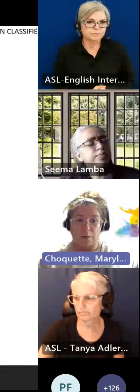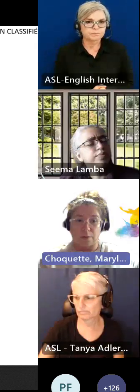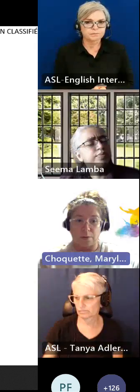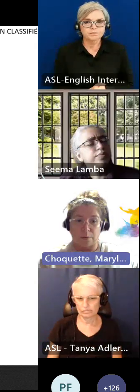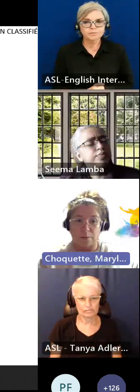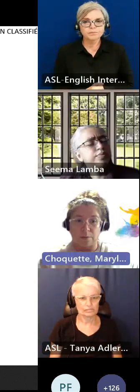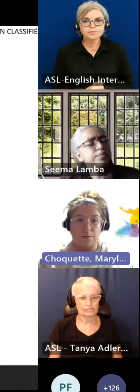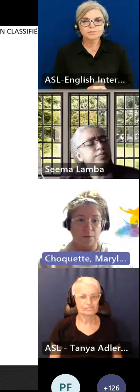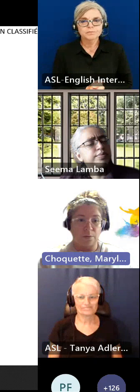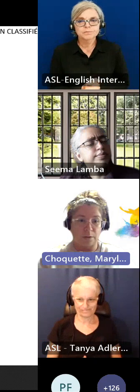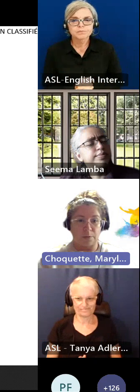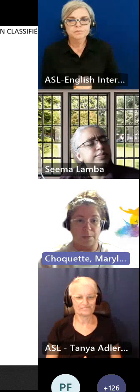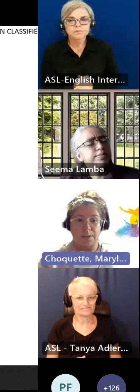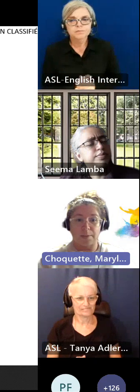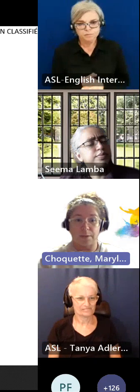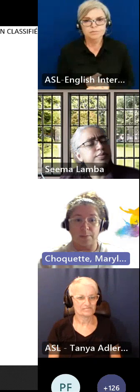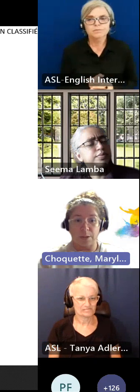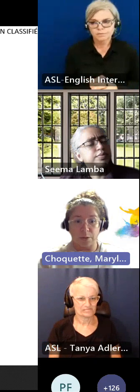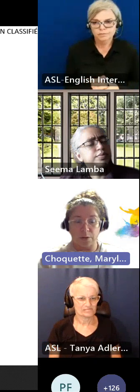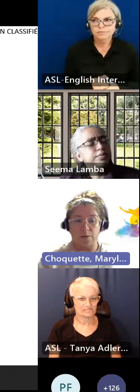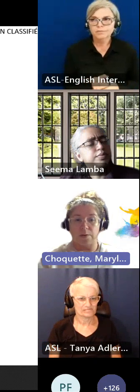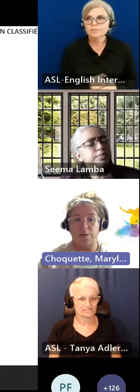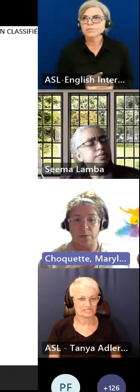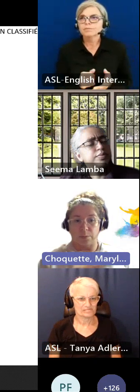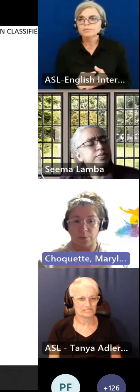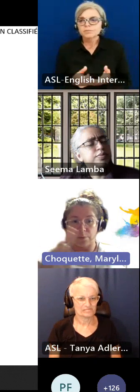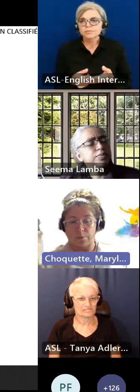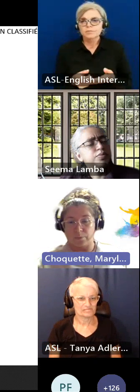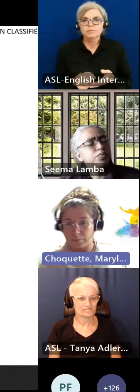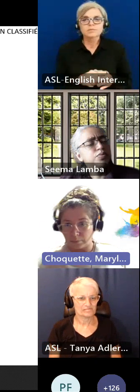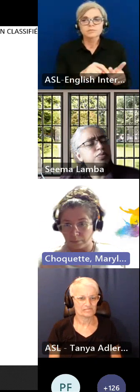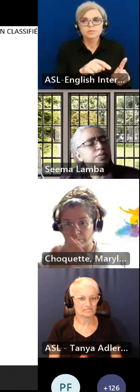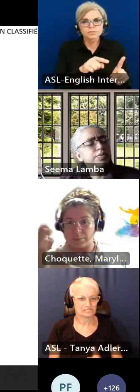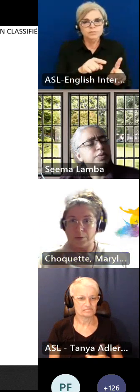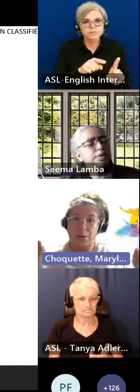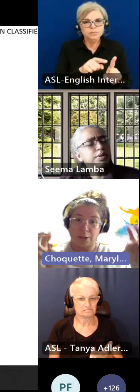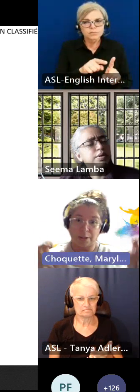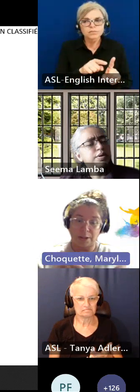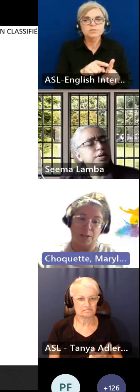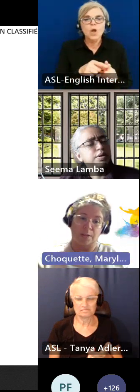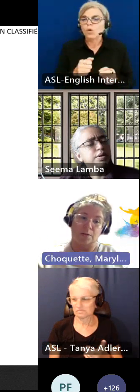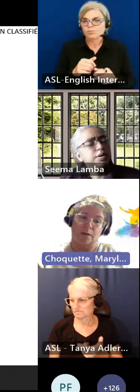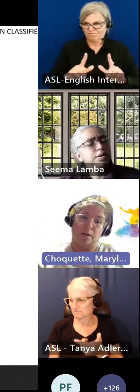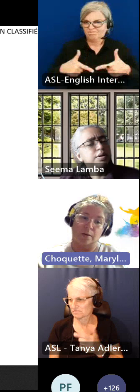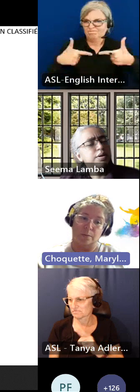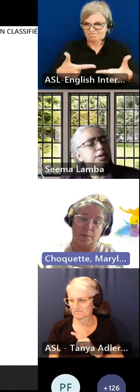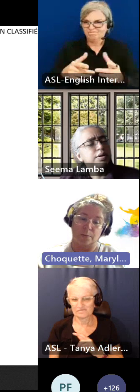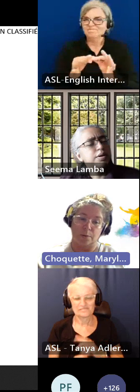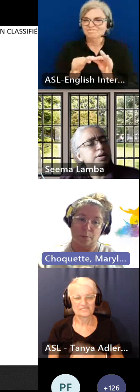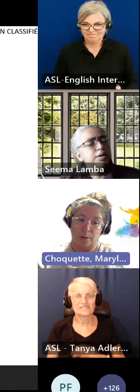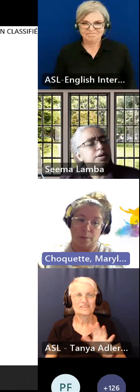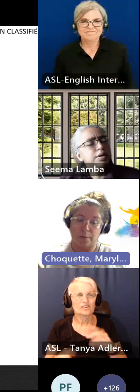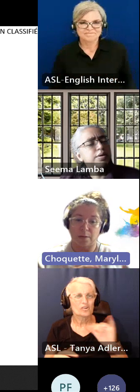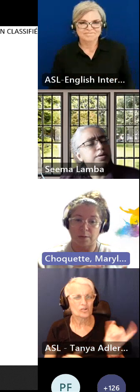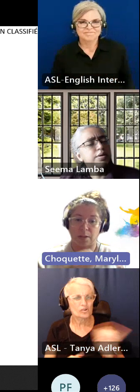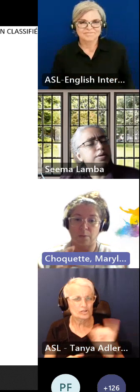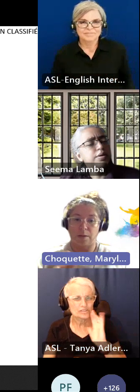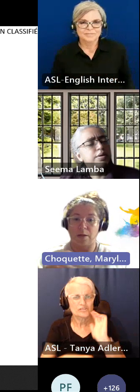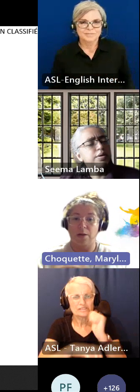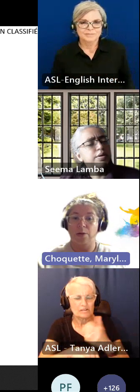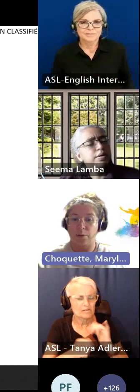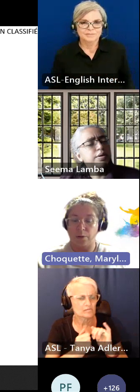you were also to implement specific measures to improve the conditions or how the people were able